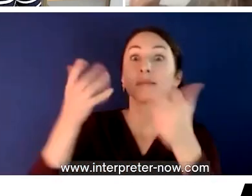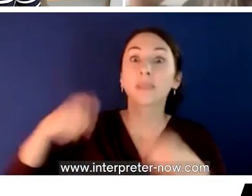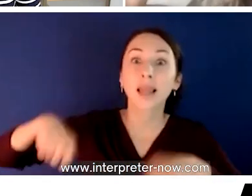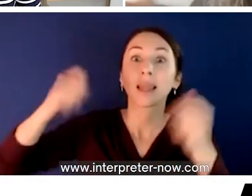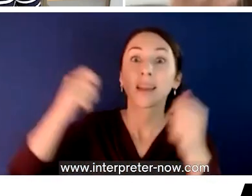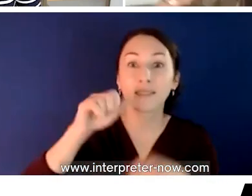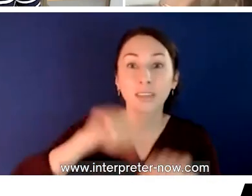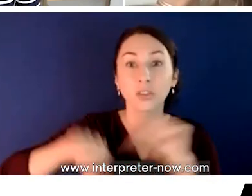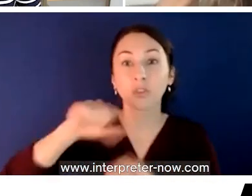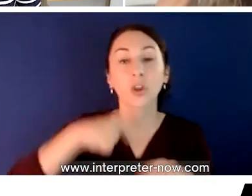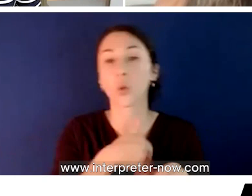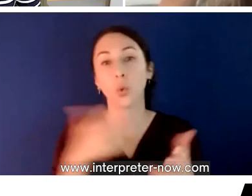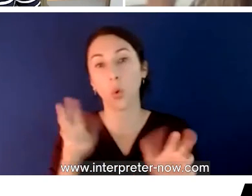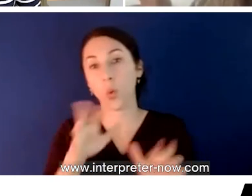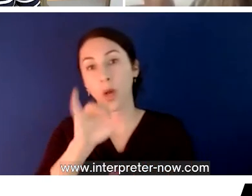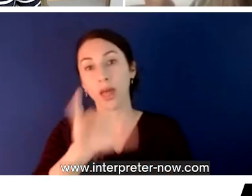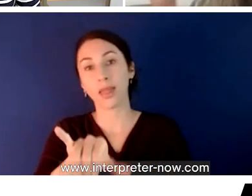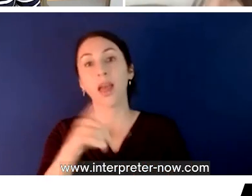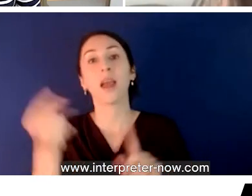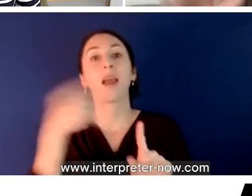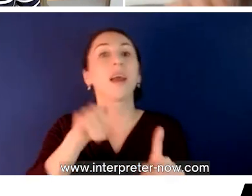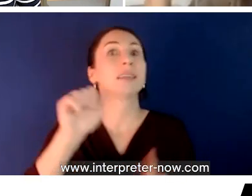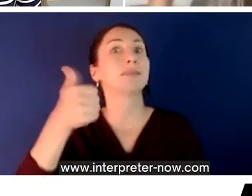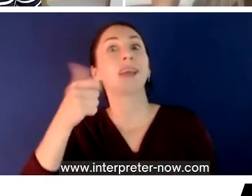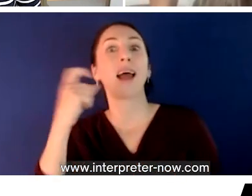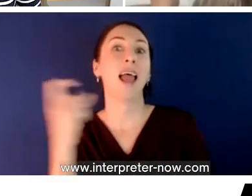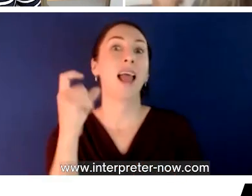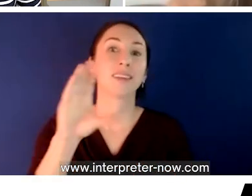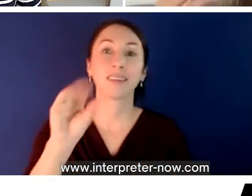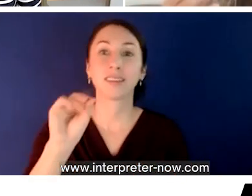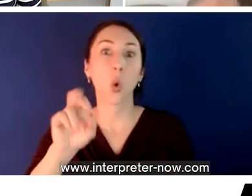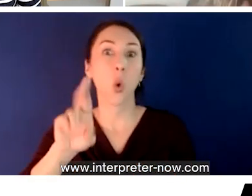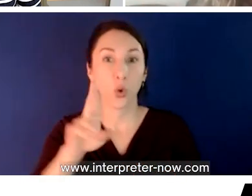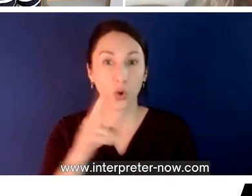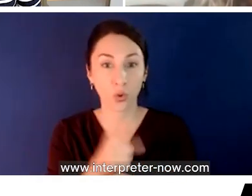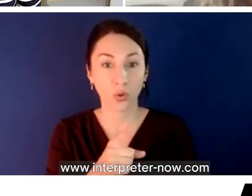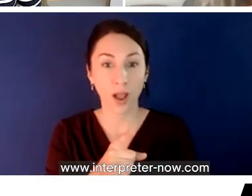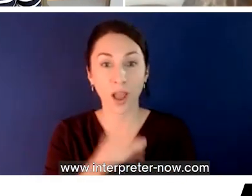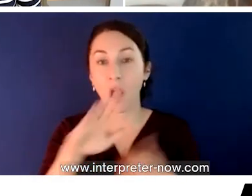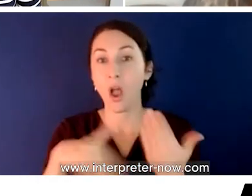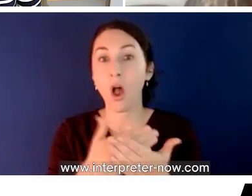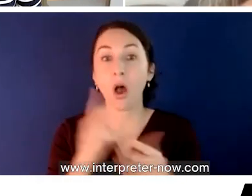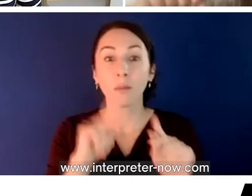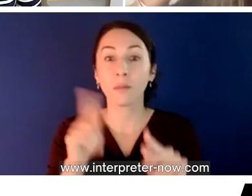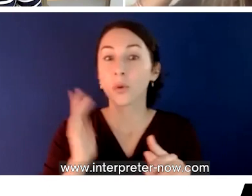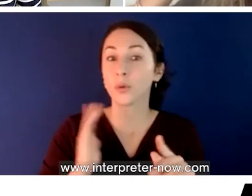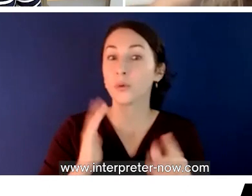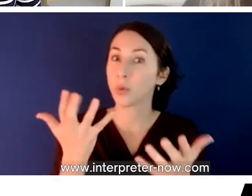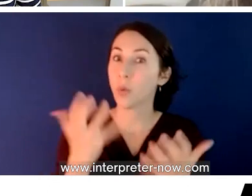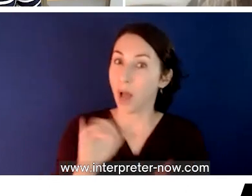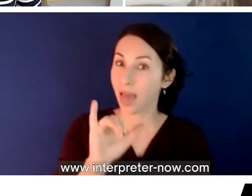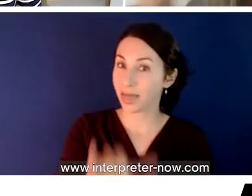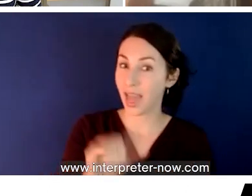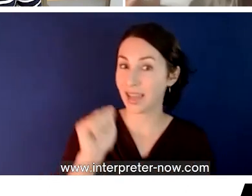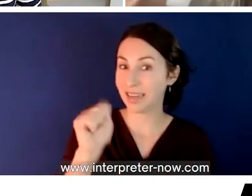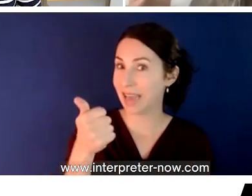else, if you can't lift all ships with you, right? That's not who we want. that goes back to the example of the like 10X coder,